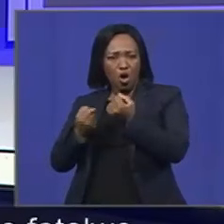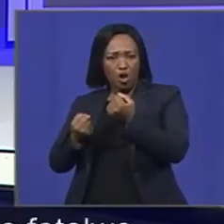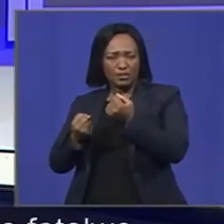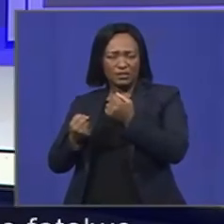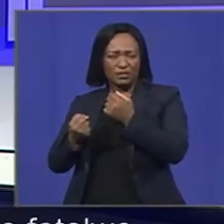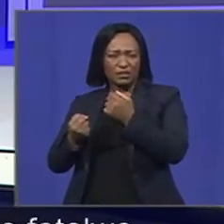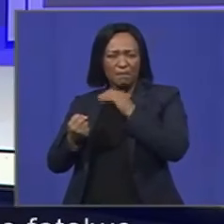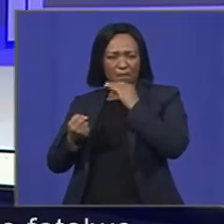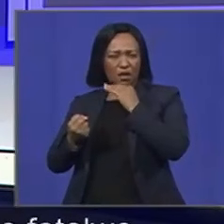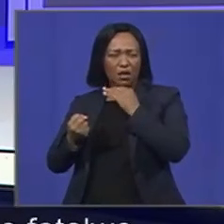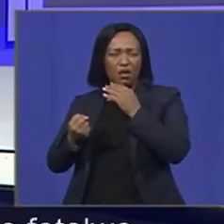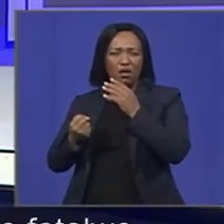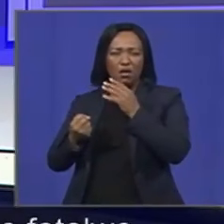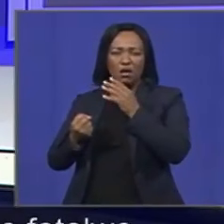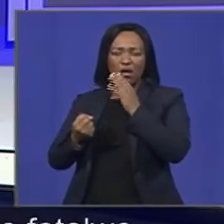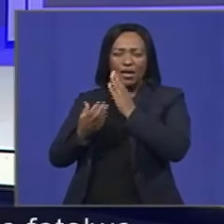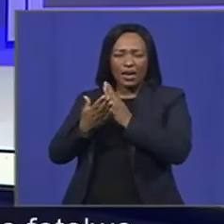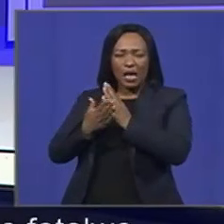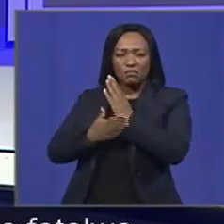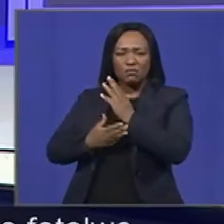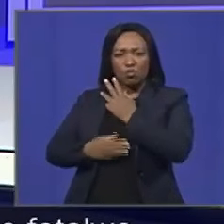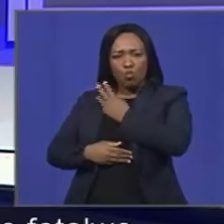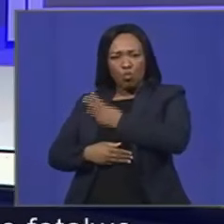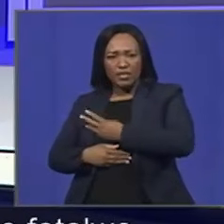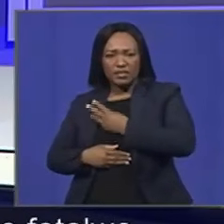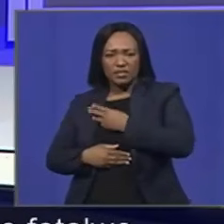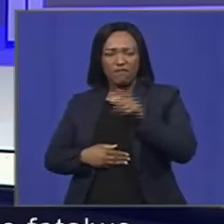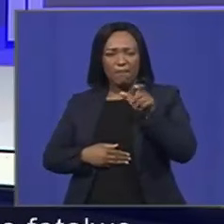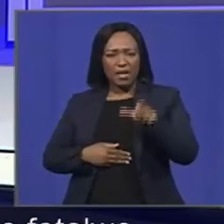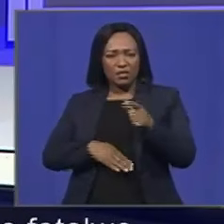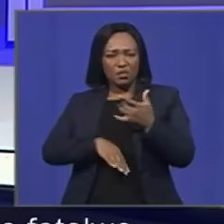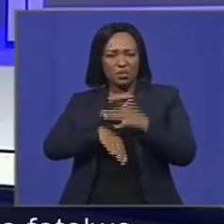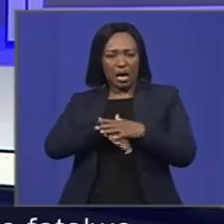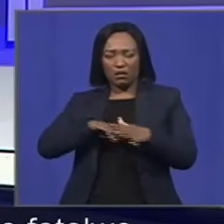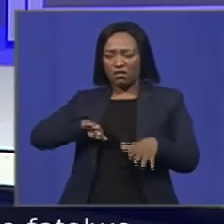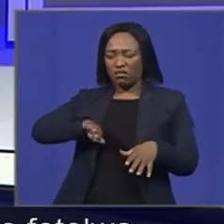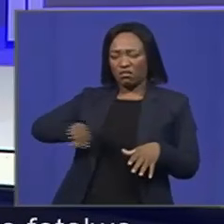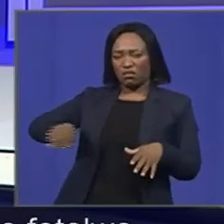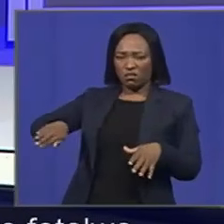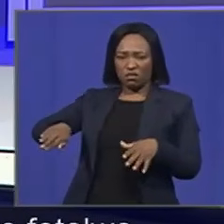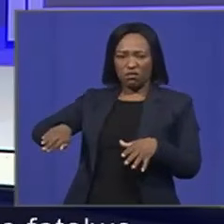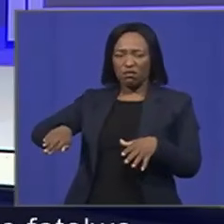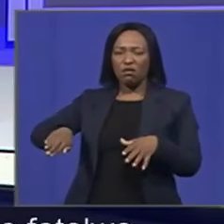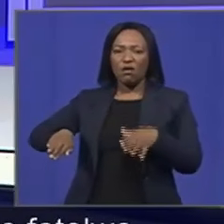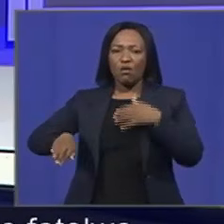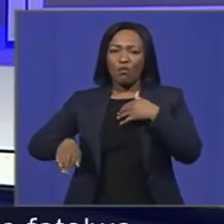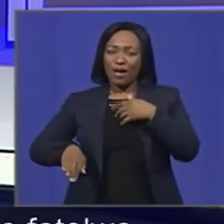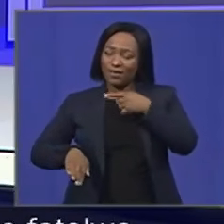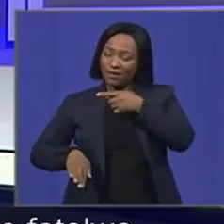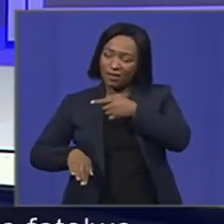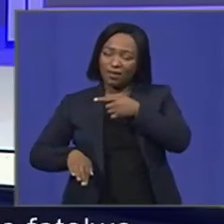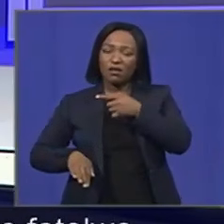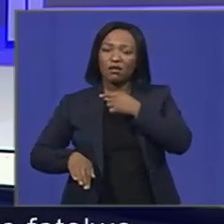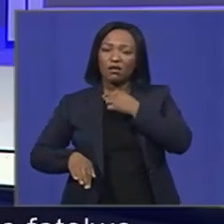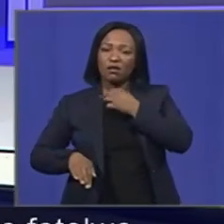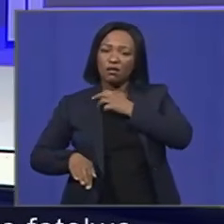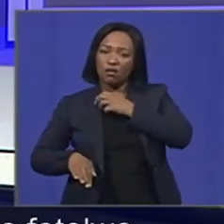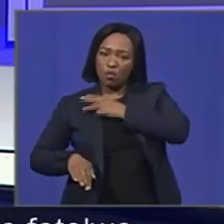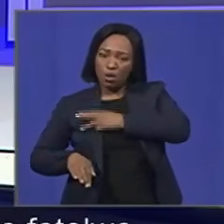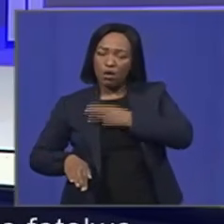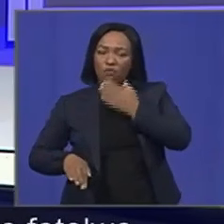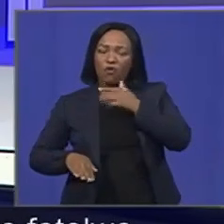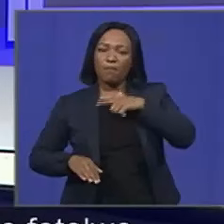kgapela thoko ditshwanelo le diikeletso tsa motholagadi wa ga moswi yo mogatse e neng e le moporesidente wa maloba. Se se latela morago